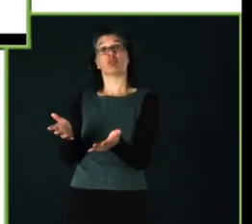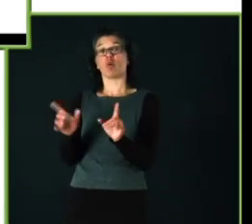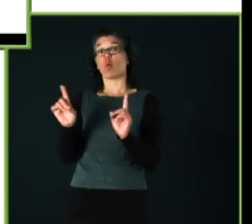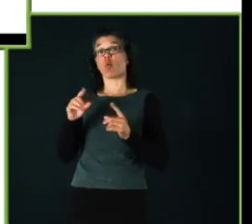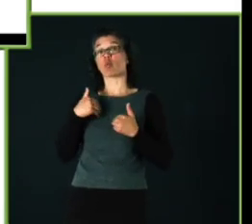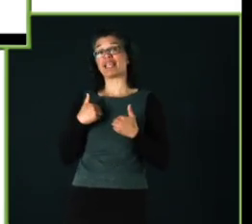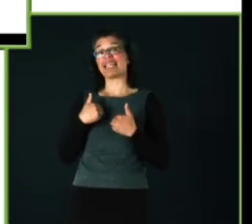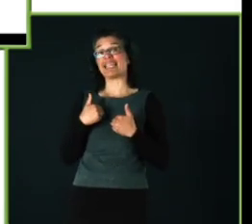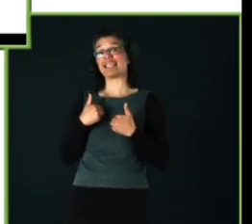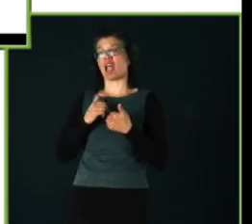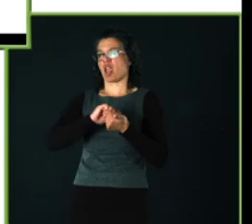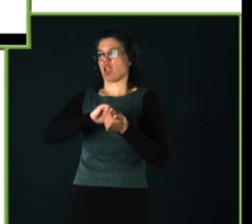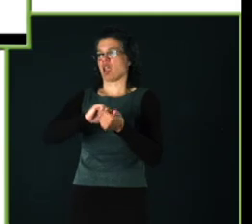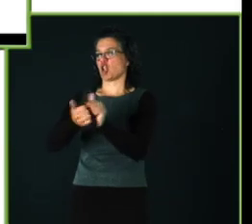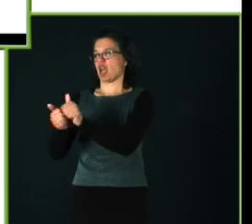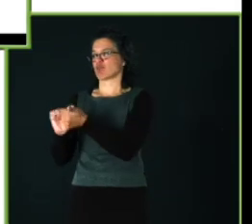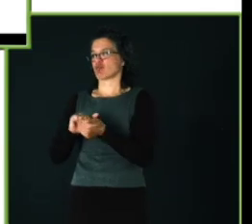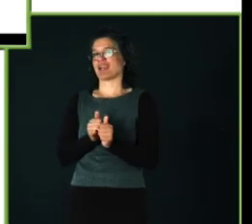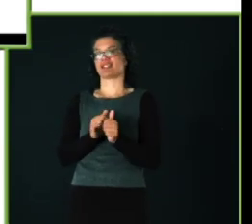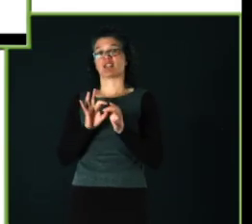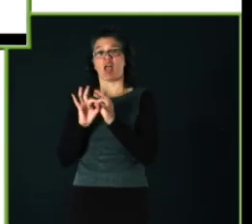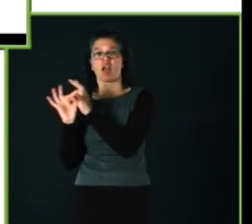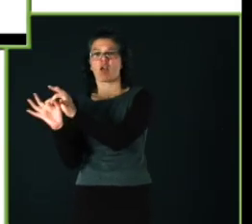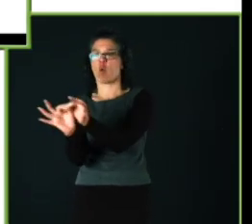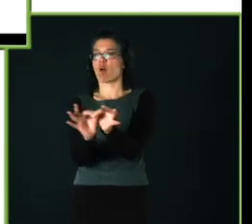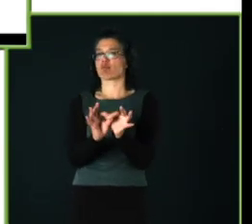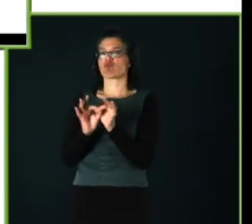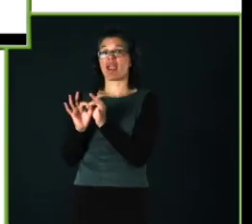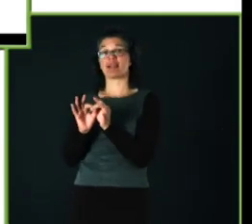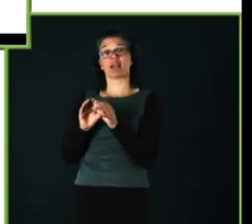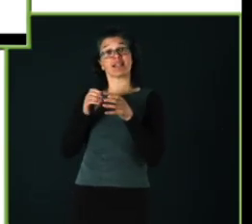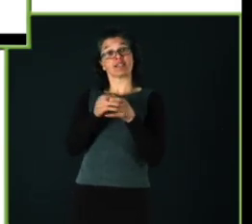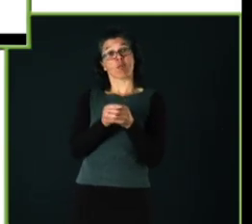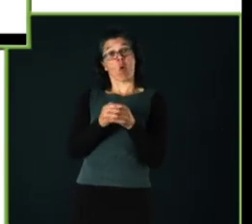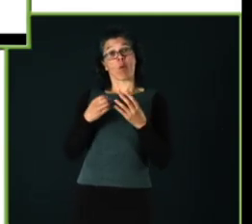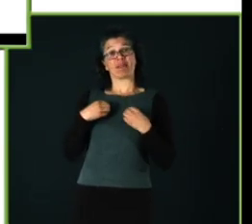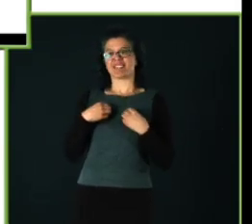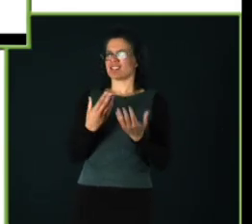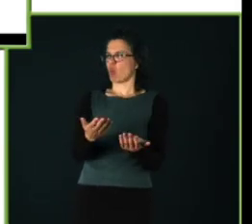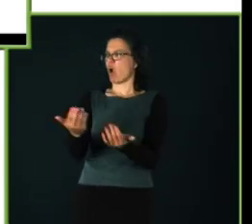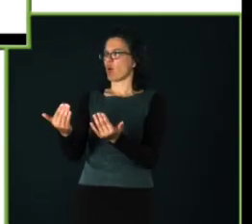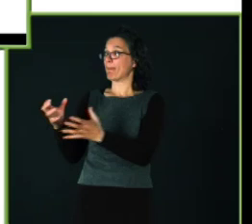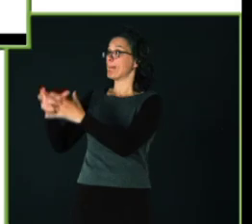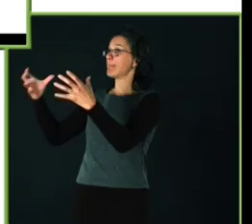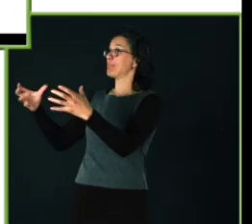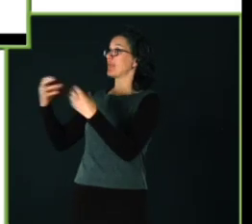we need to collaborate, cooperate, and encourage small businesses to be at the table, not just the big